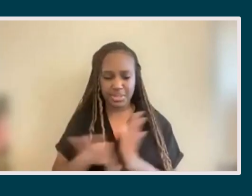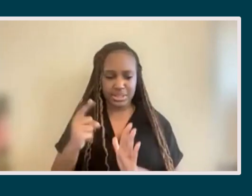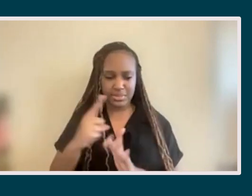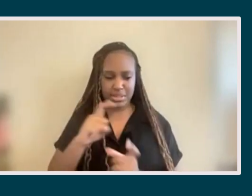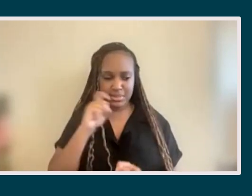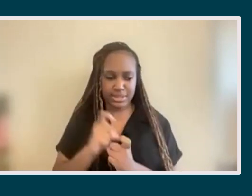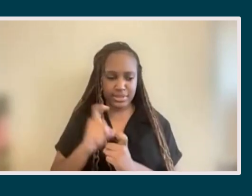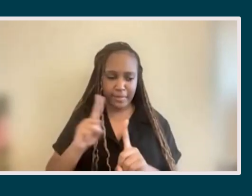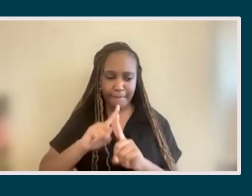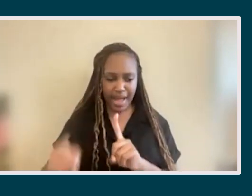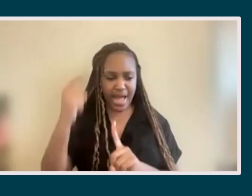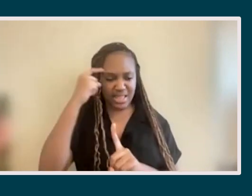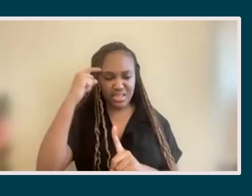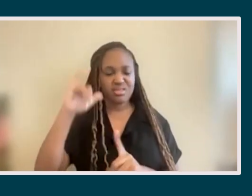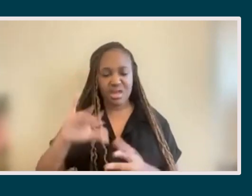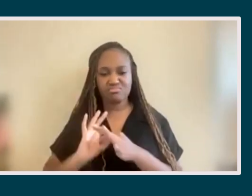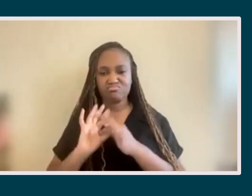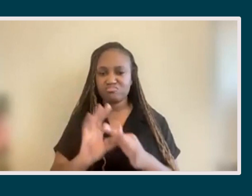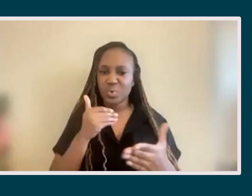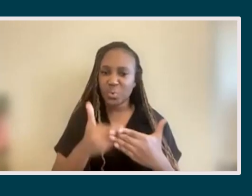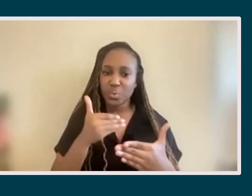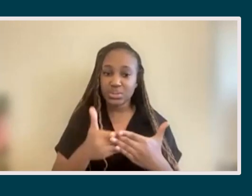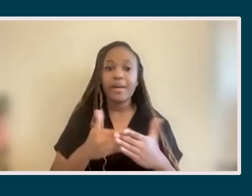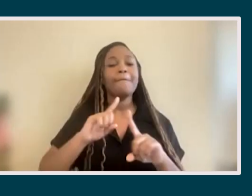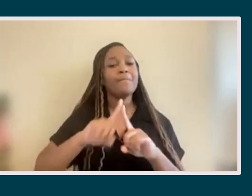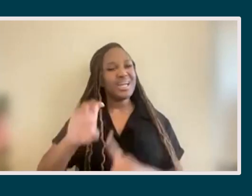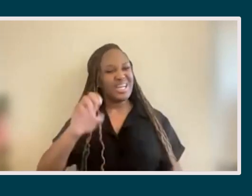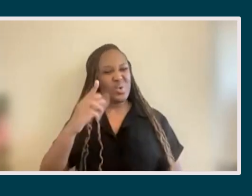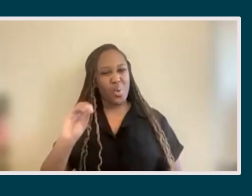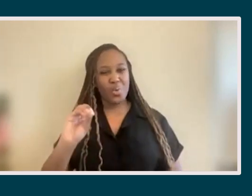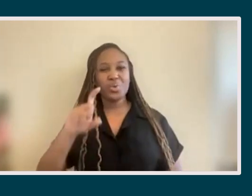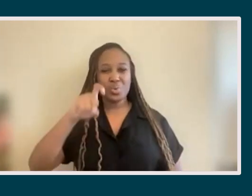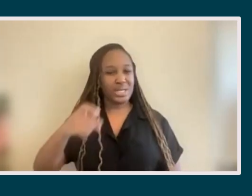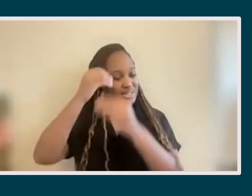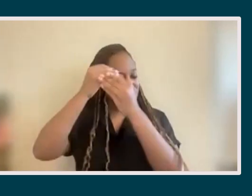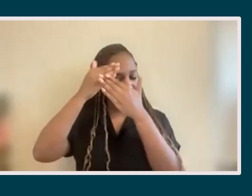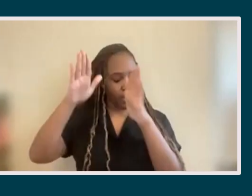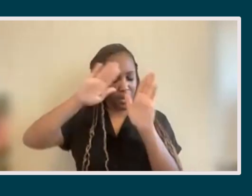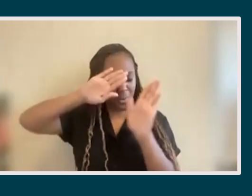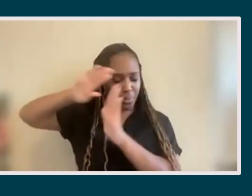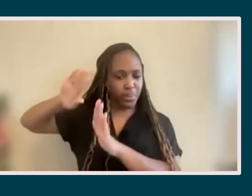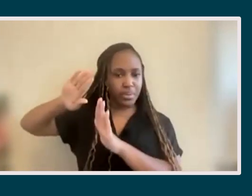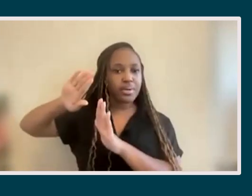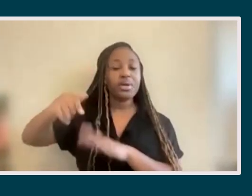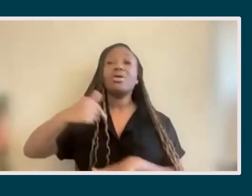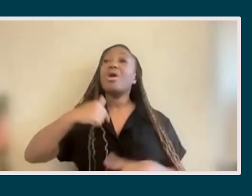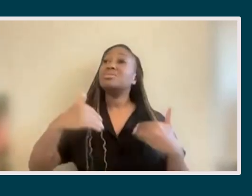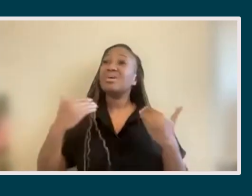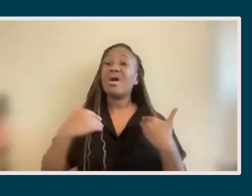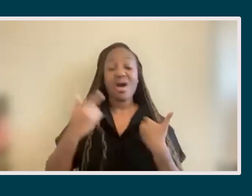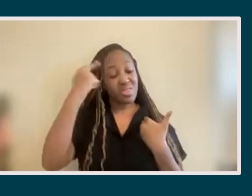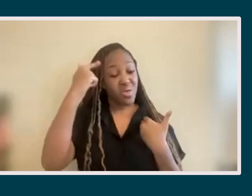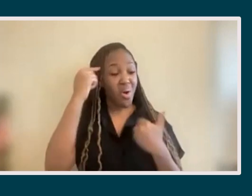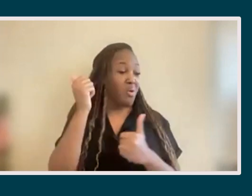comes pretty close. And you have to let go of ego. When I was a young woman, I was right about everything.